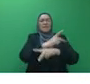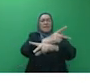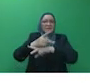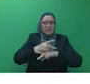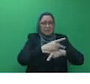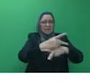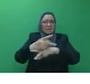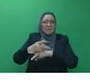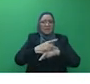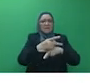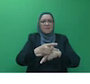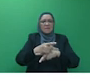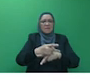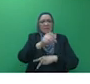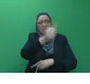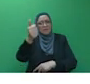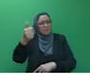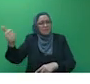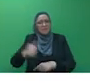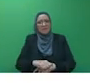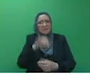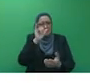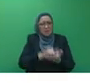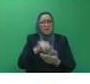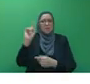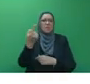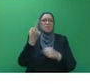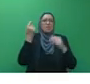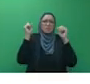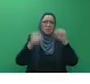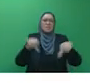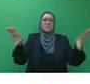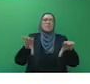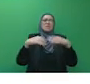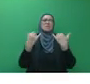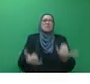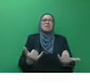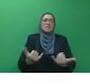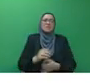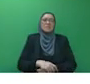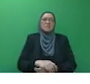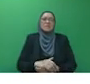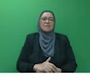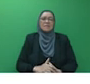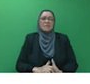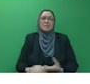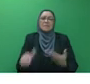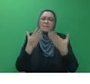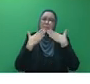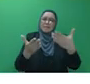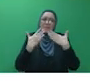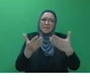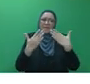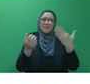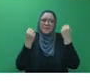i think that's all we can do for now yeah hey thanks very much douglas really has been a privilege